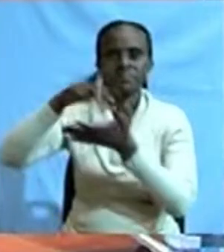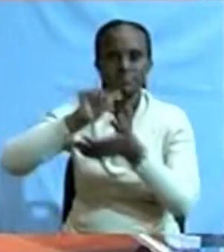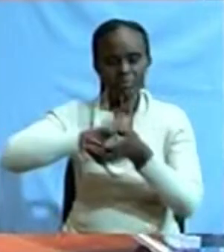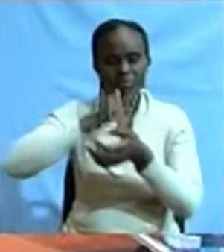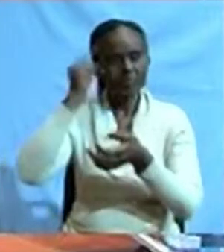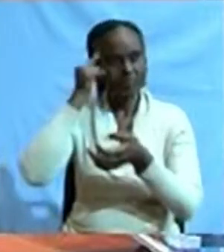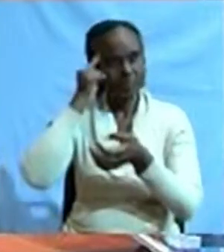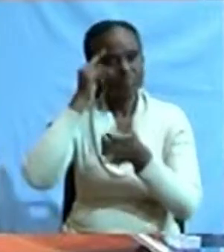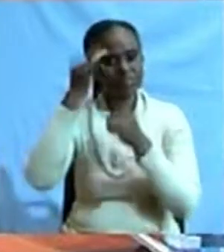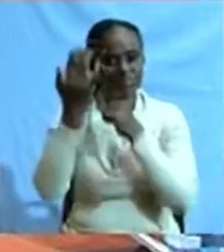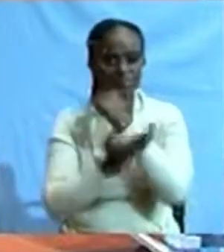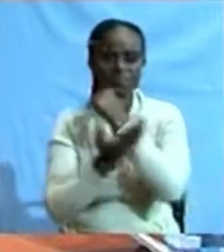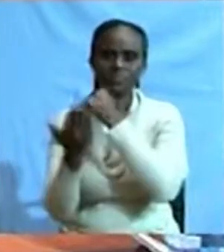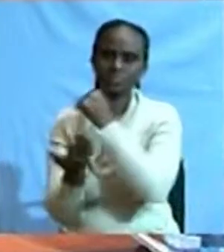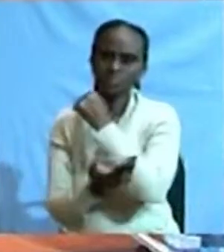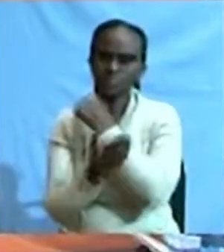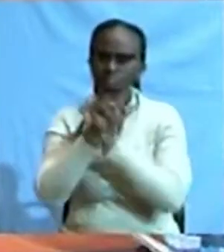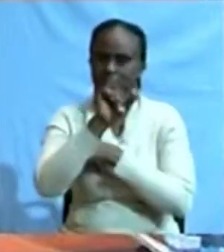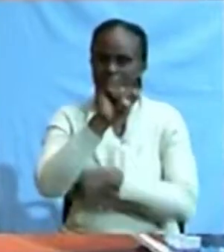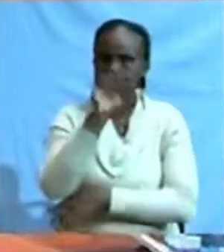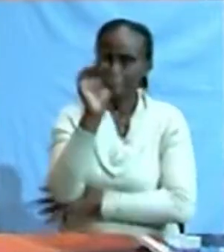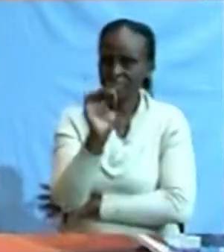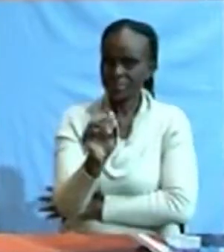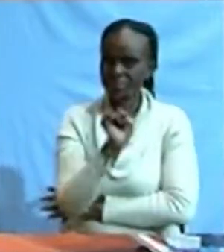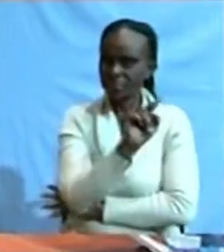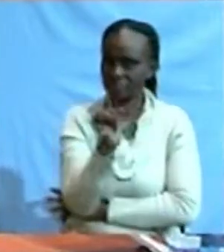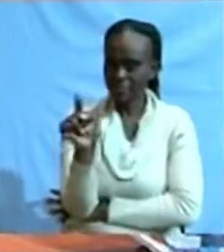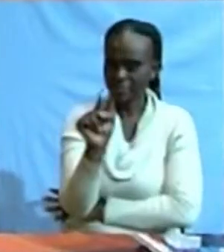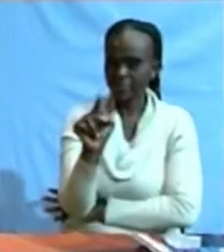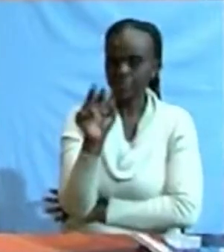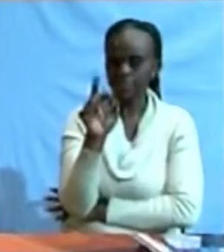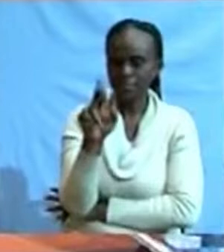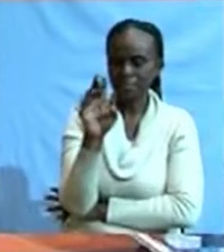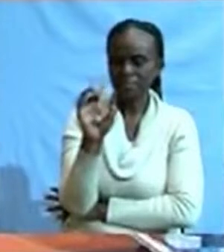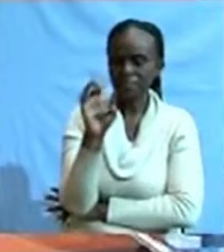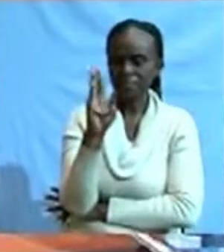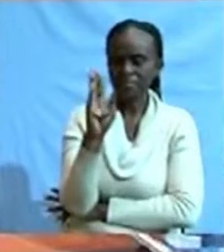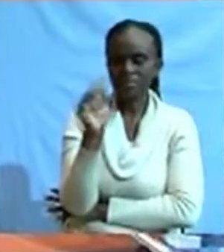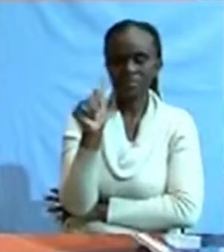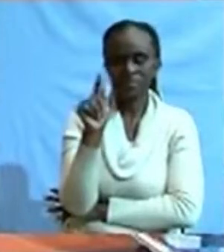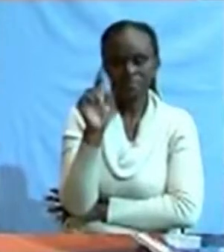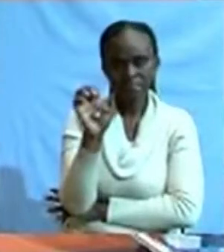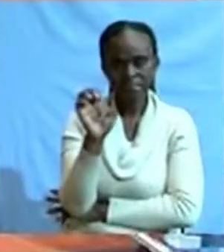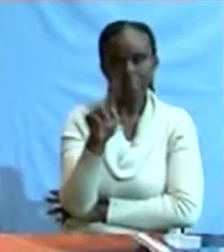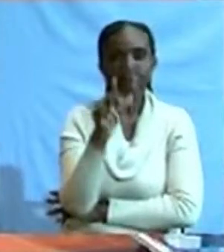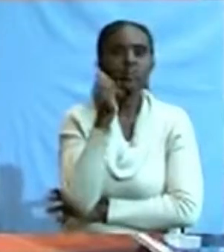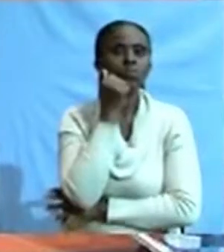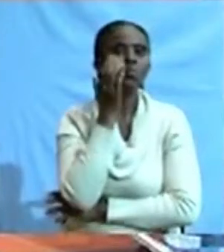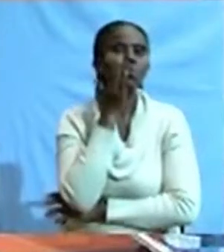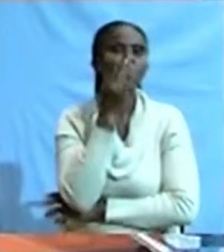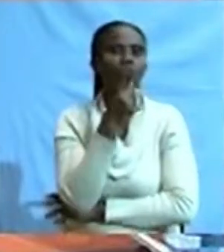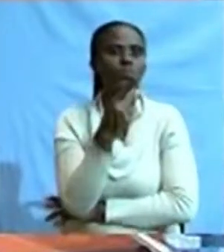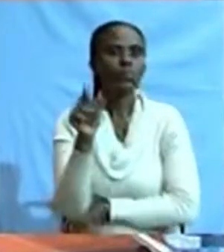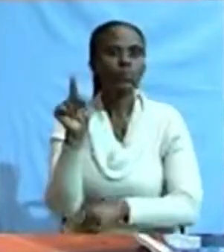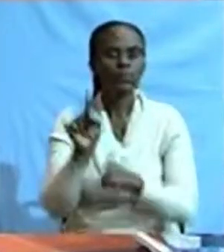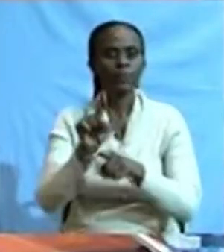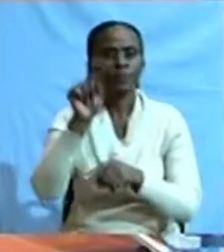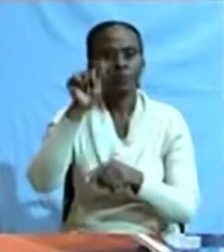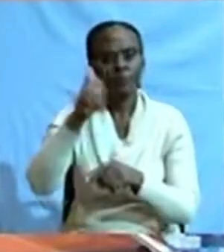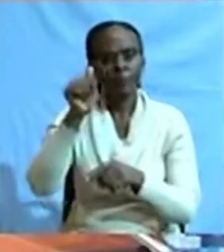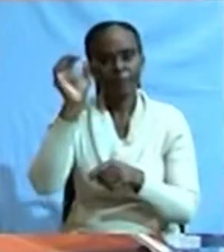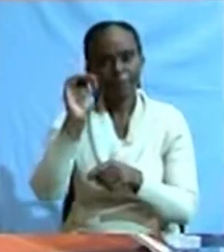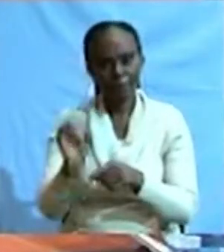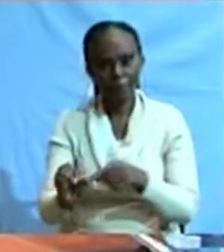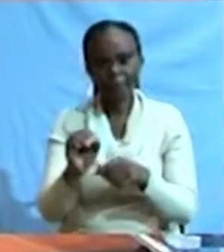of introducing a 20% rebate on the residential properties and then a 10% on